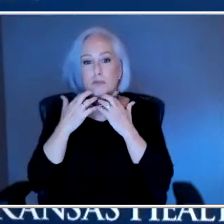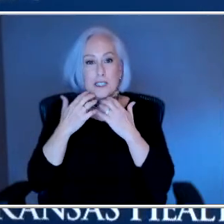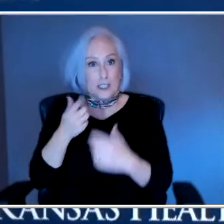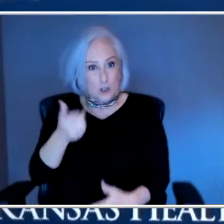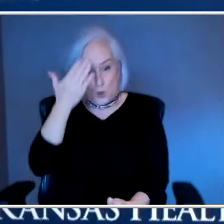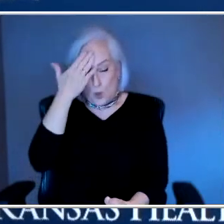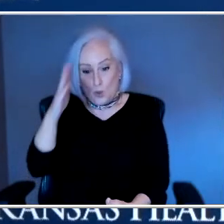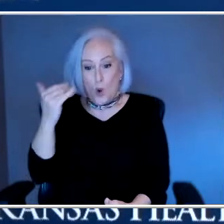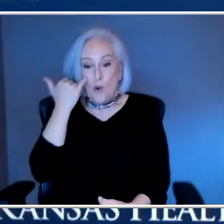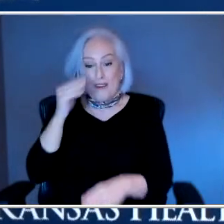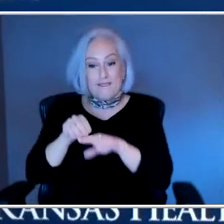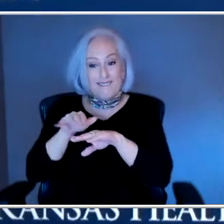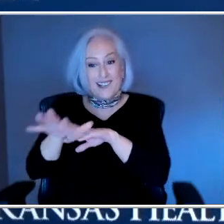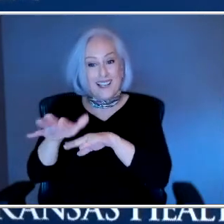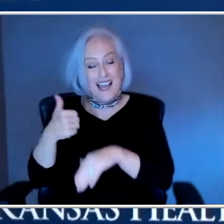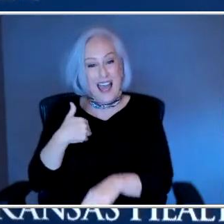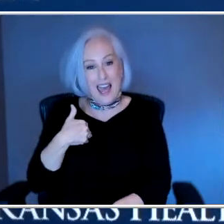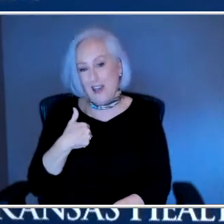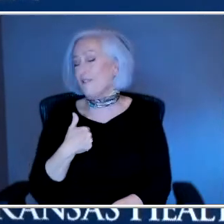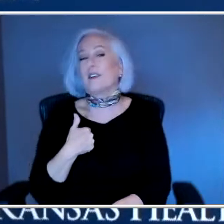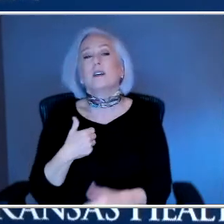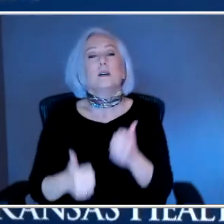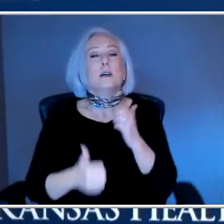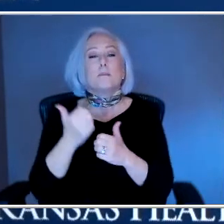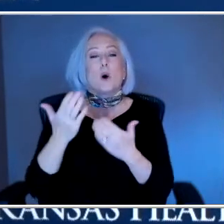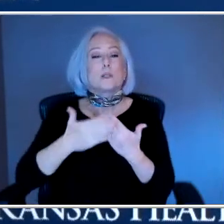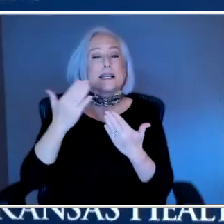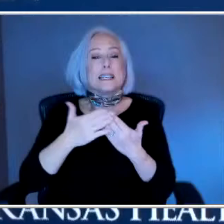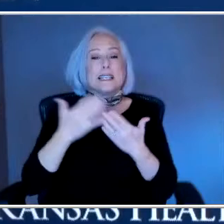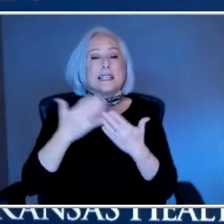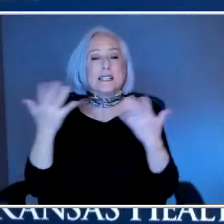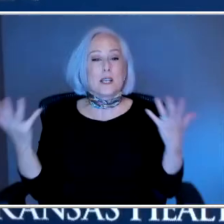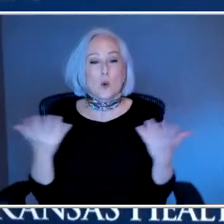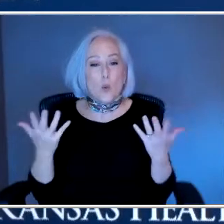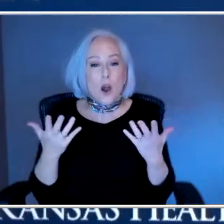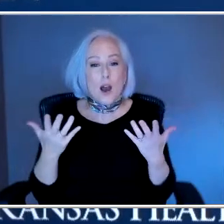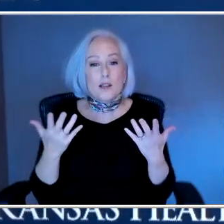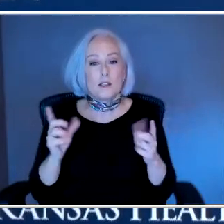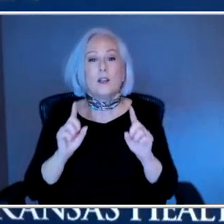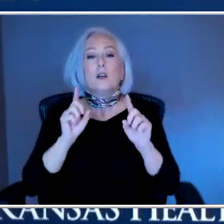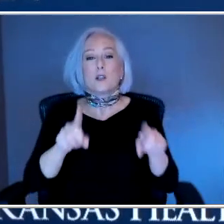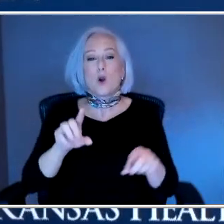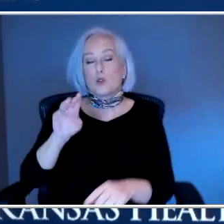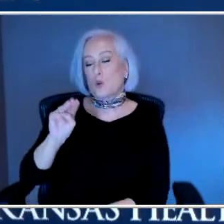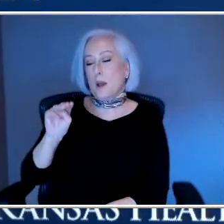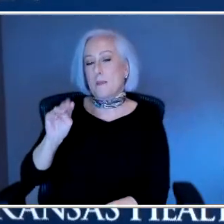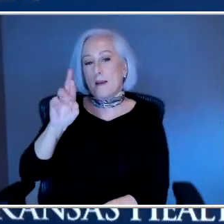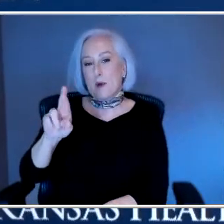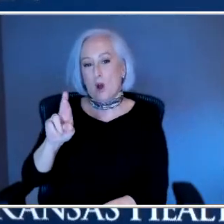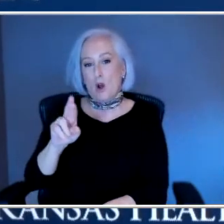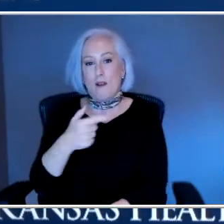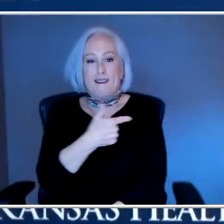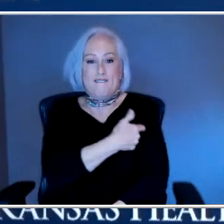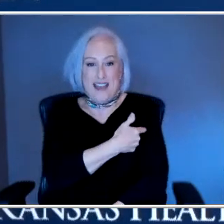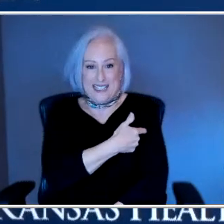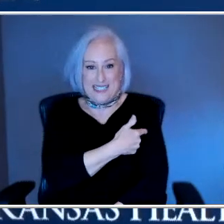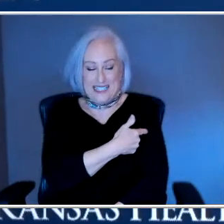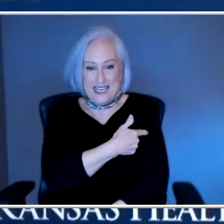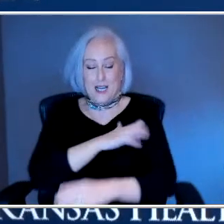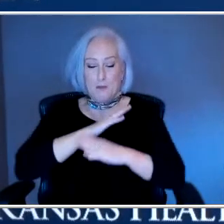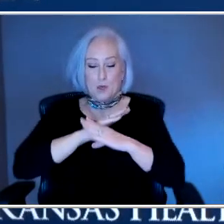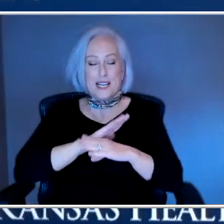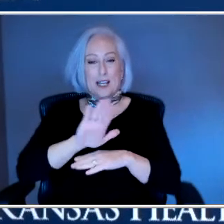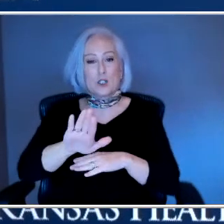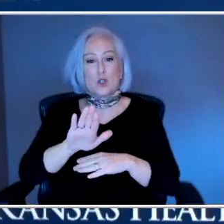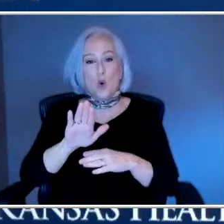do is go get measles, mumps, rubella, MMR vaccination. Protect your children. The